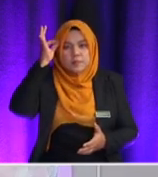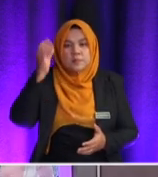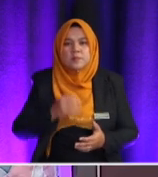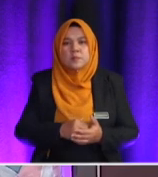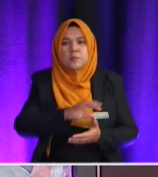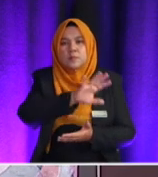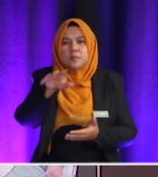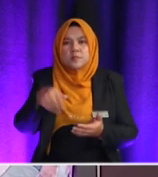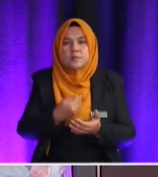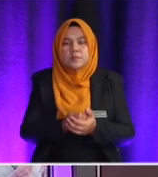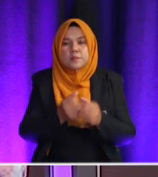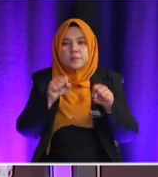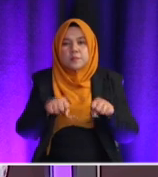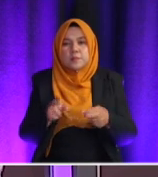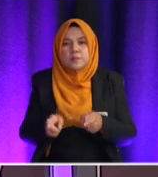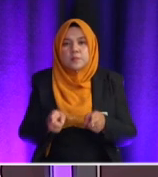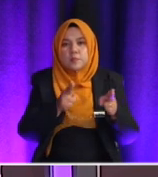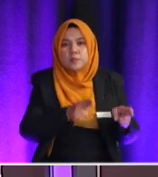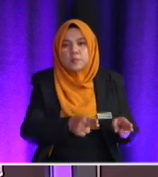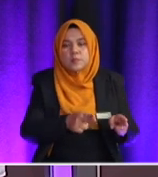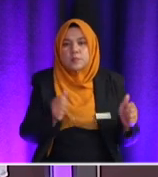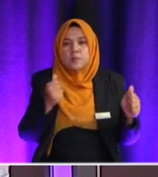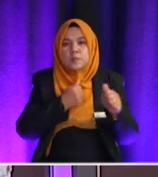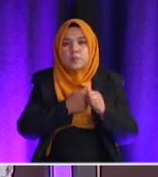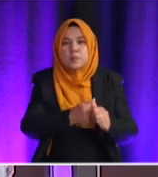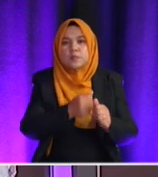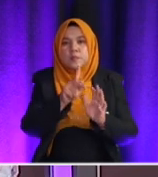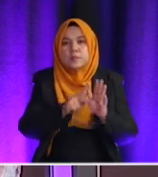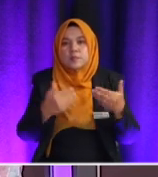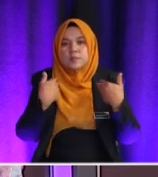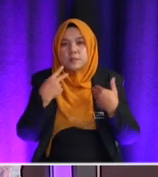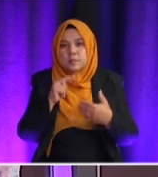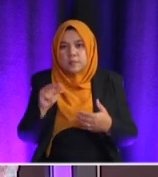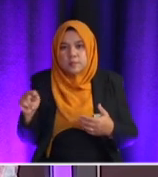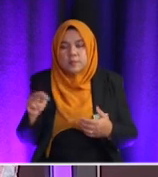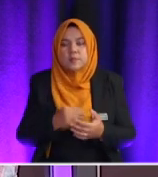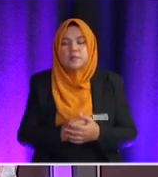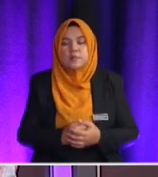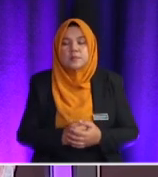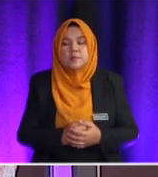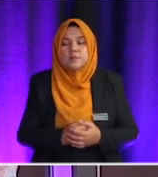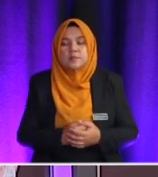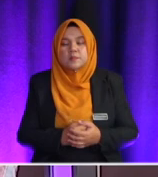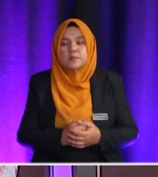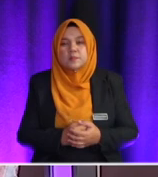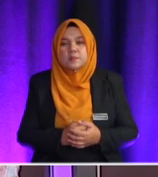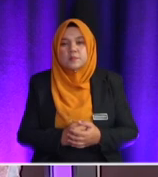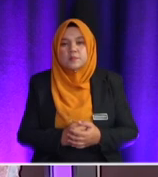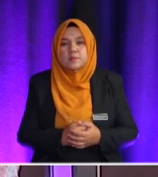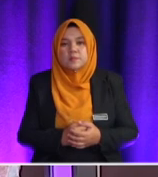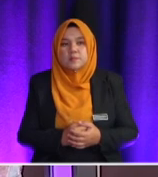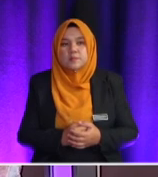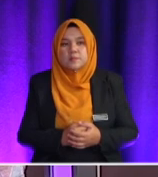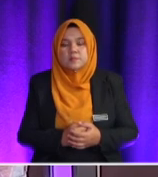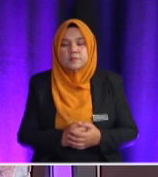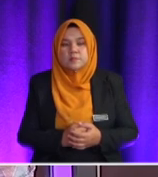you can change according to the situation. And also, you can change the pronouns according to the people that you are spoken to,